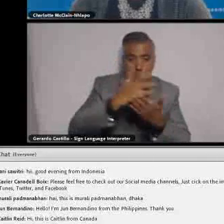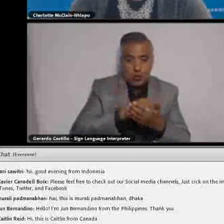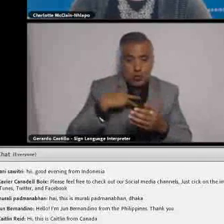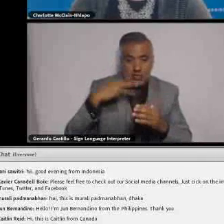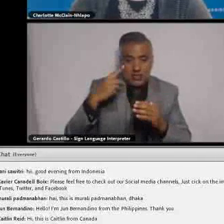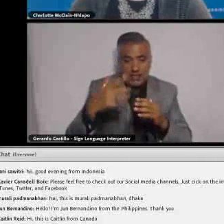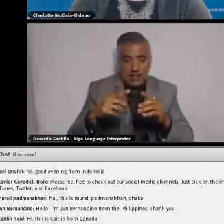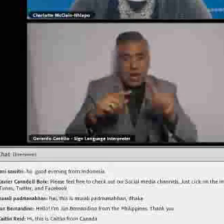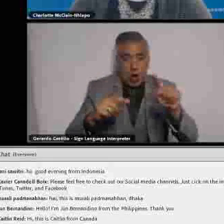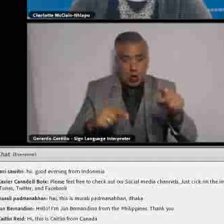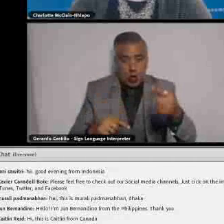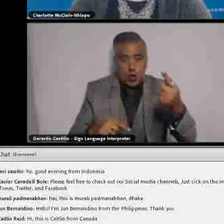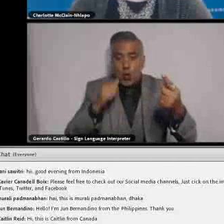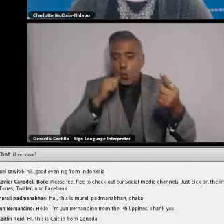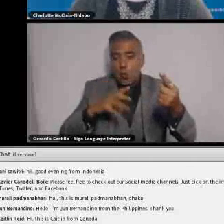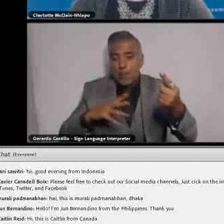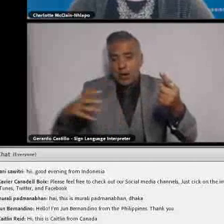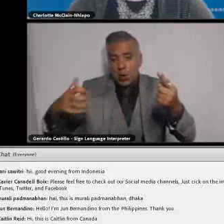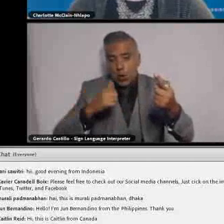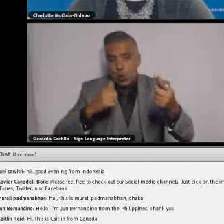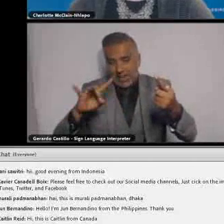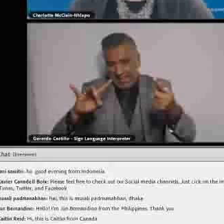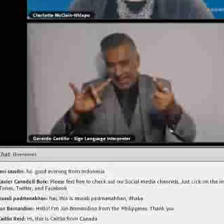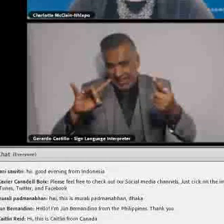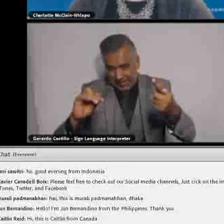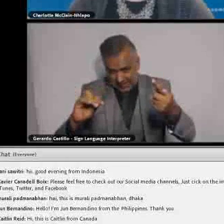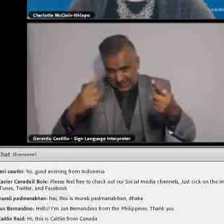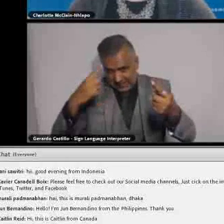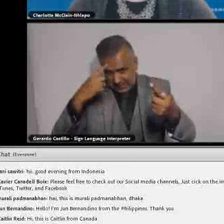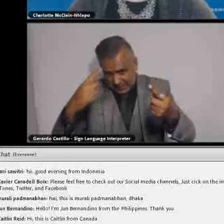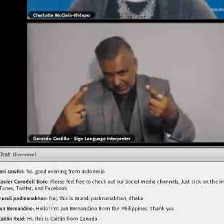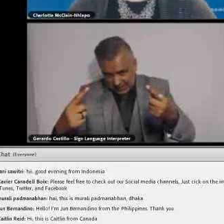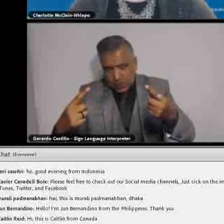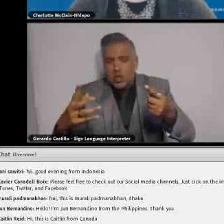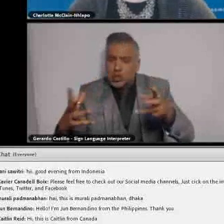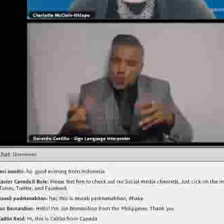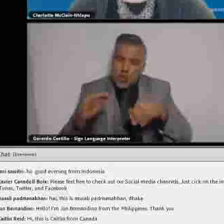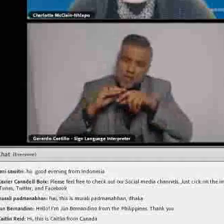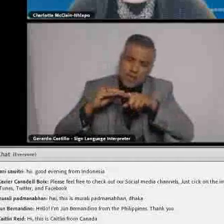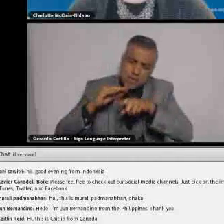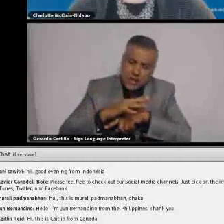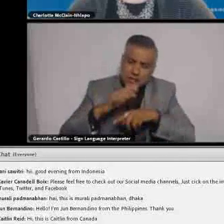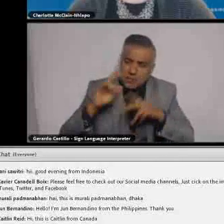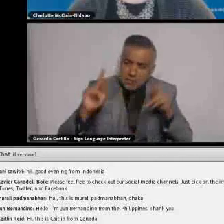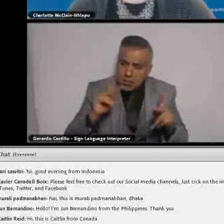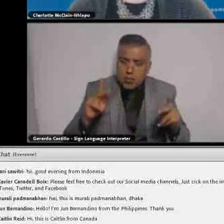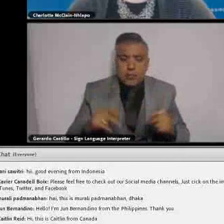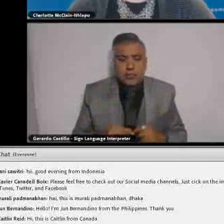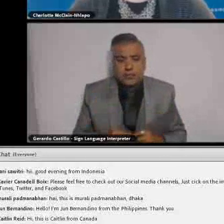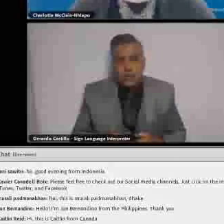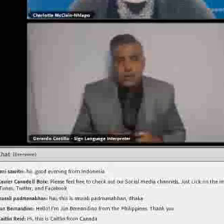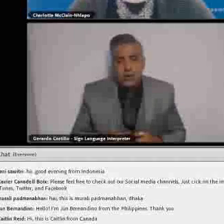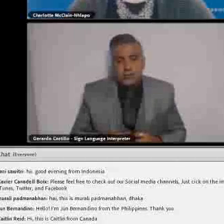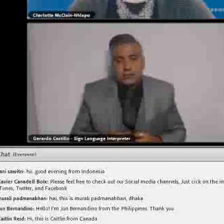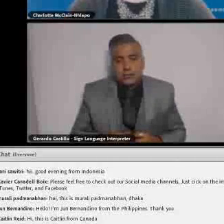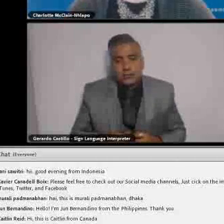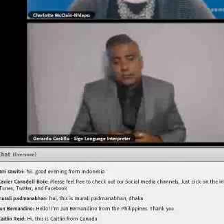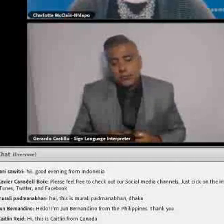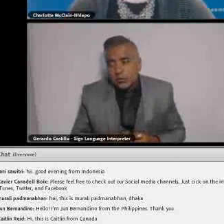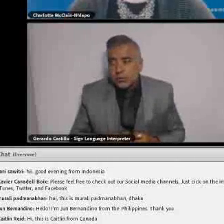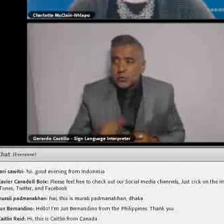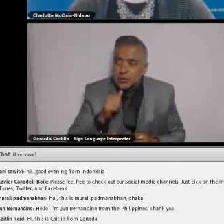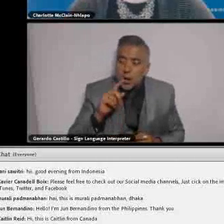D.C., women earn 80 cents. So it affects everyone in different ways. So it's not always